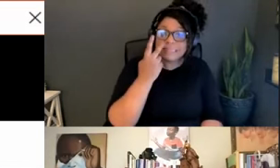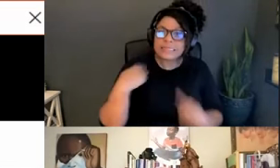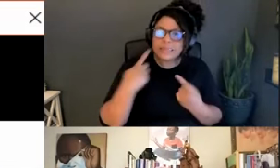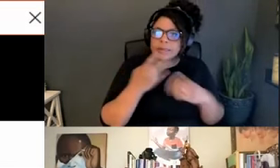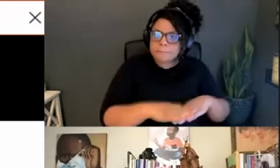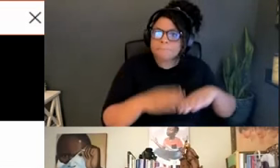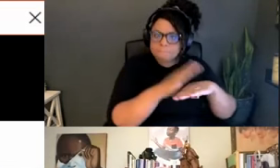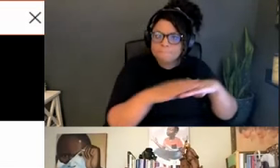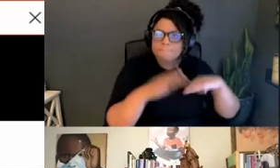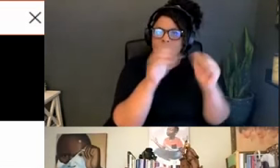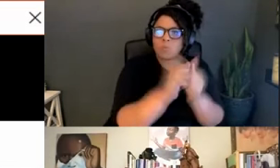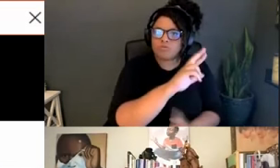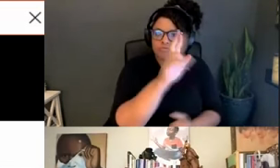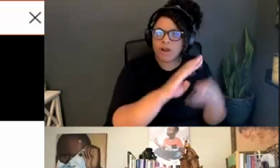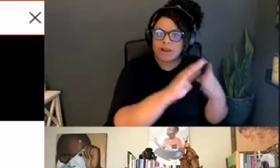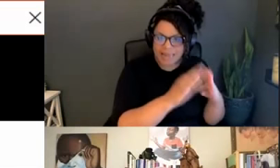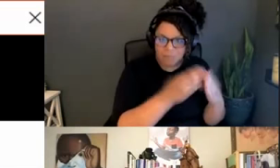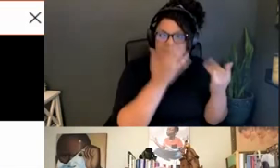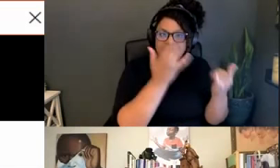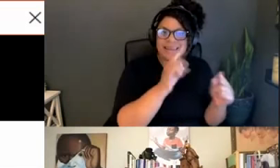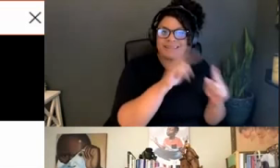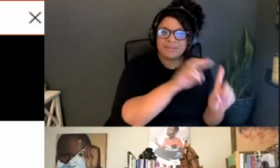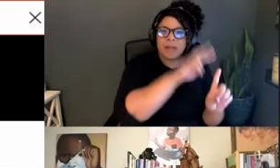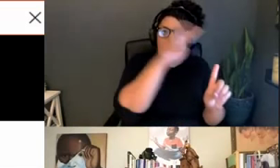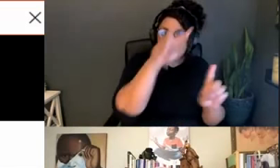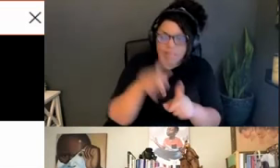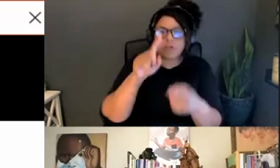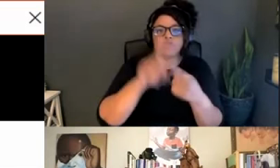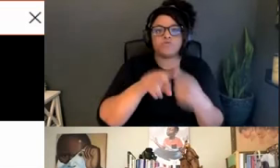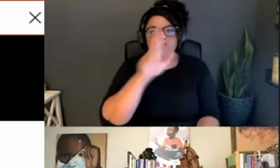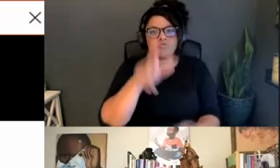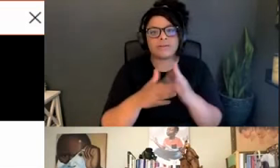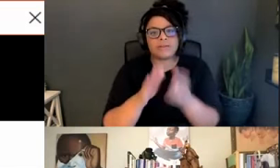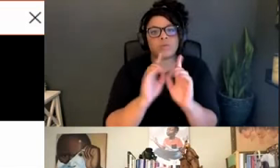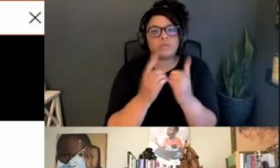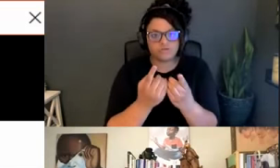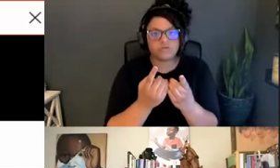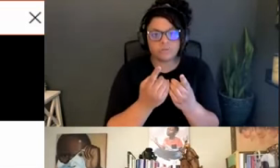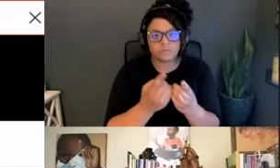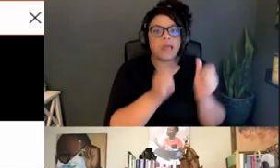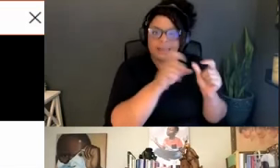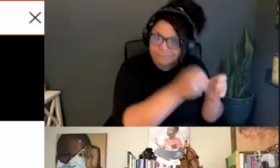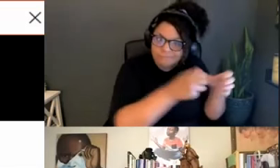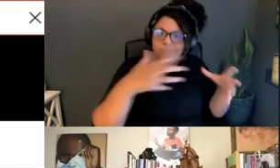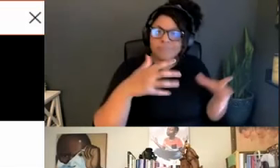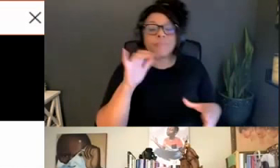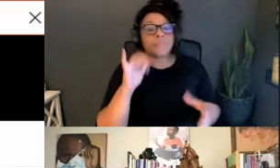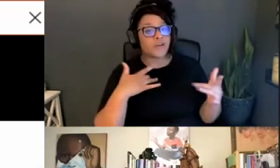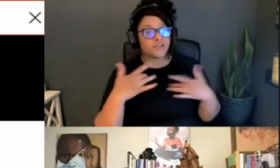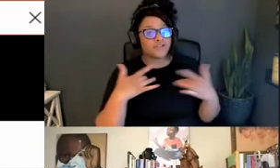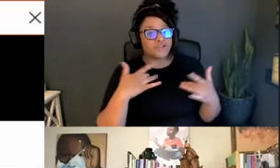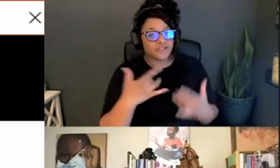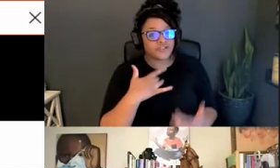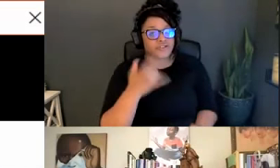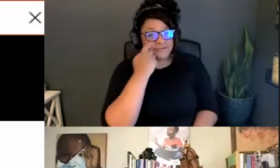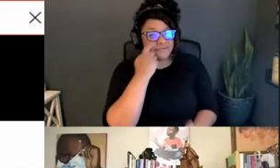neighborhoods to the Rochester City School District. And that concern was only